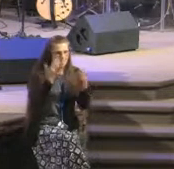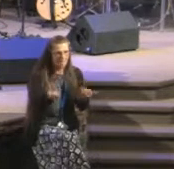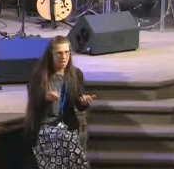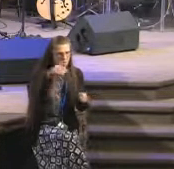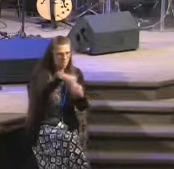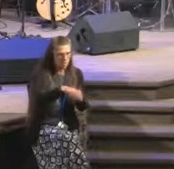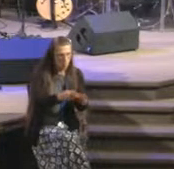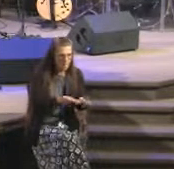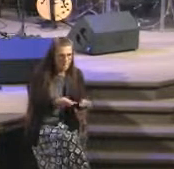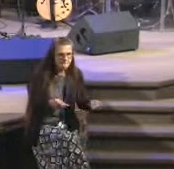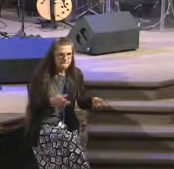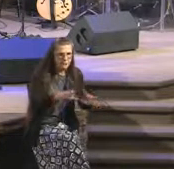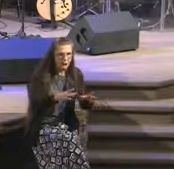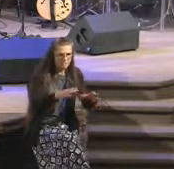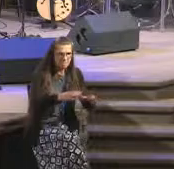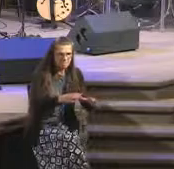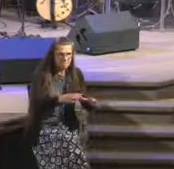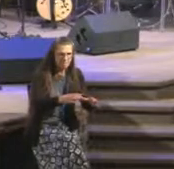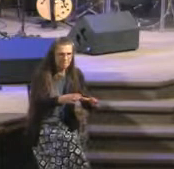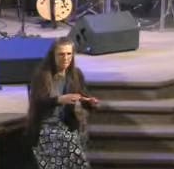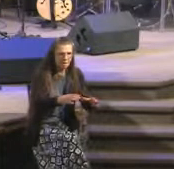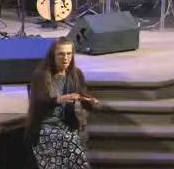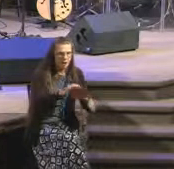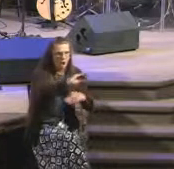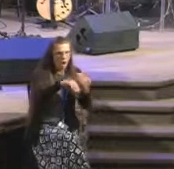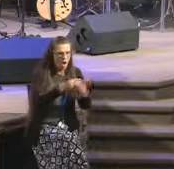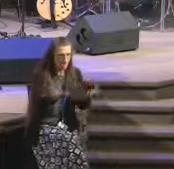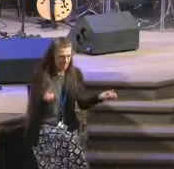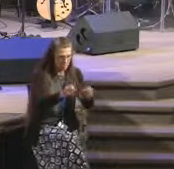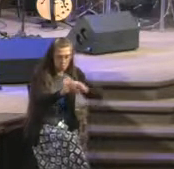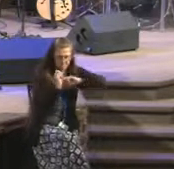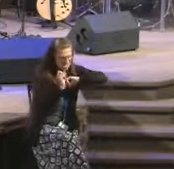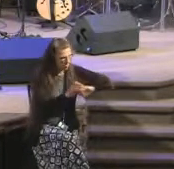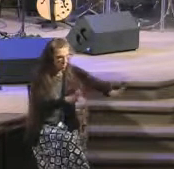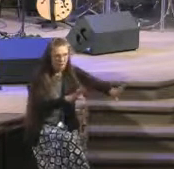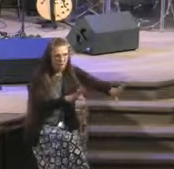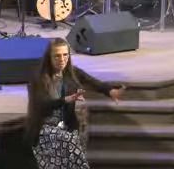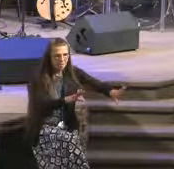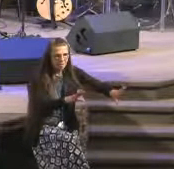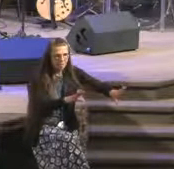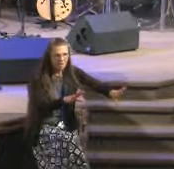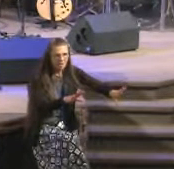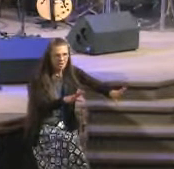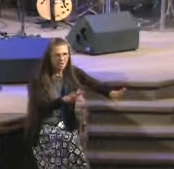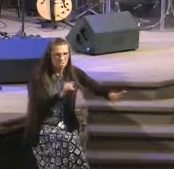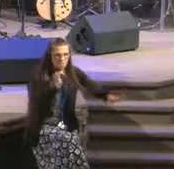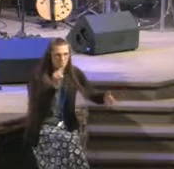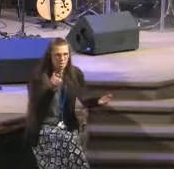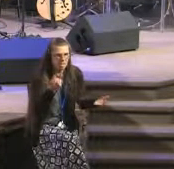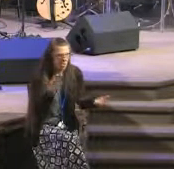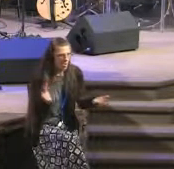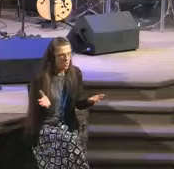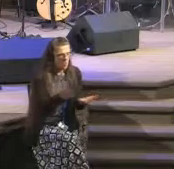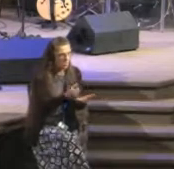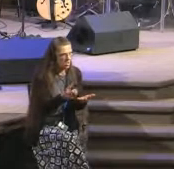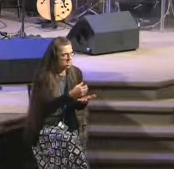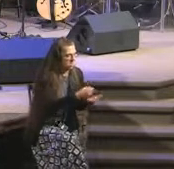box. All of your stuff is gone. So we don't bank on what we get